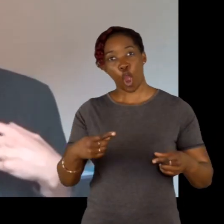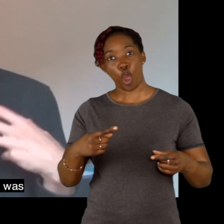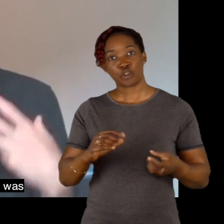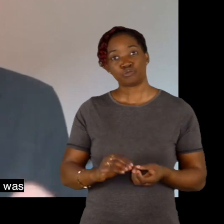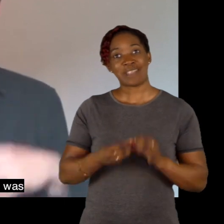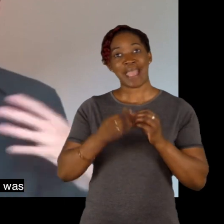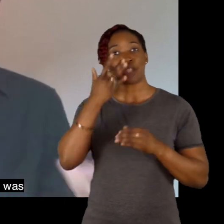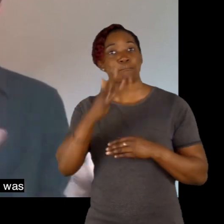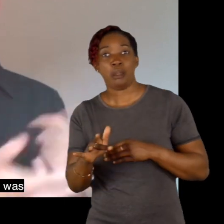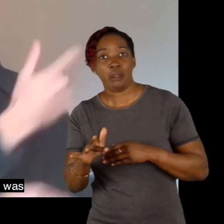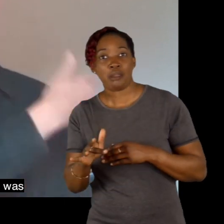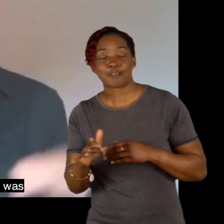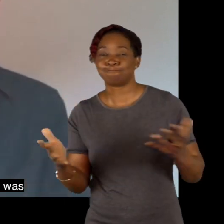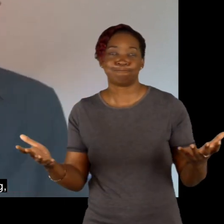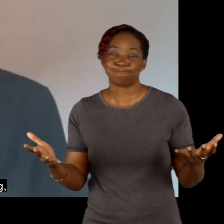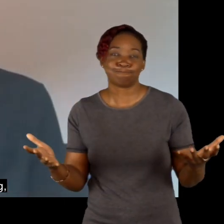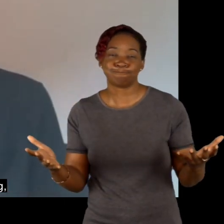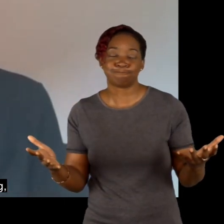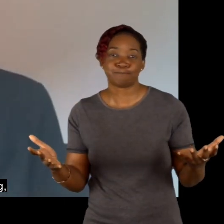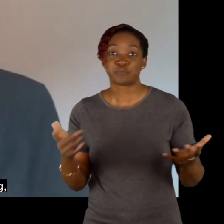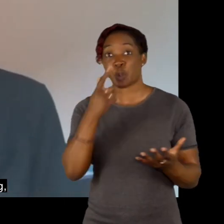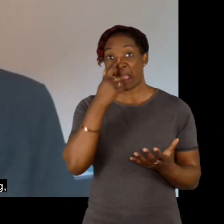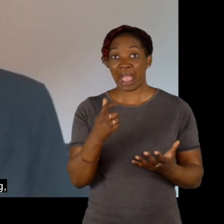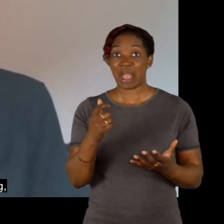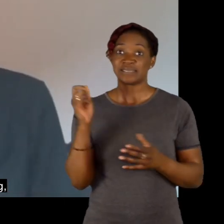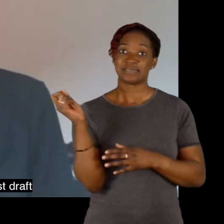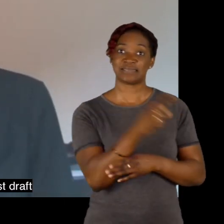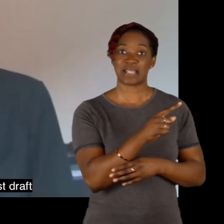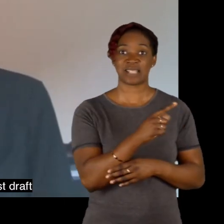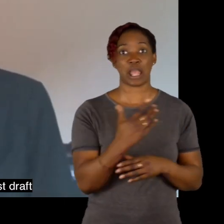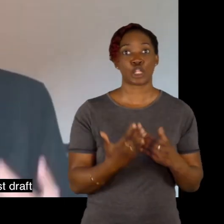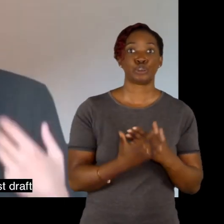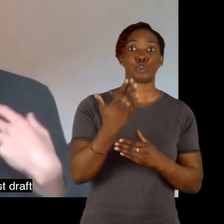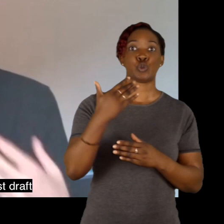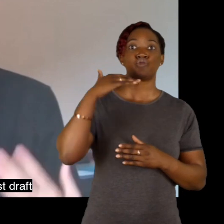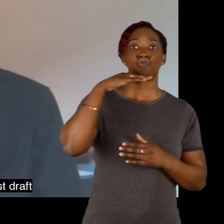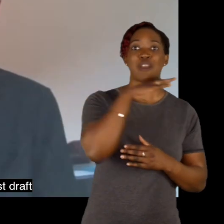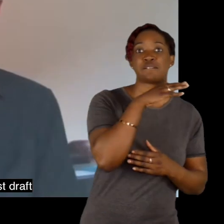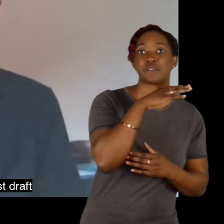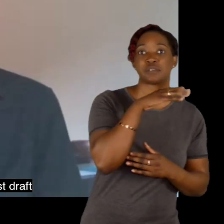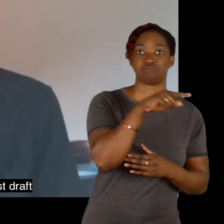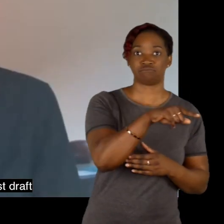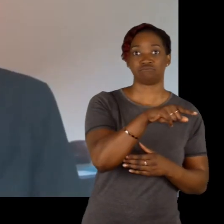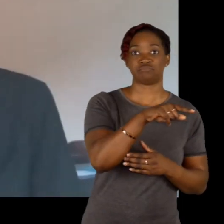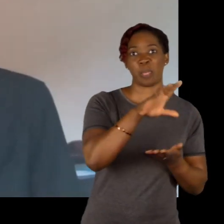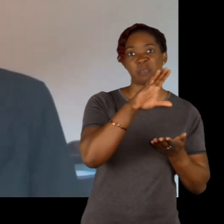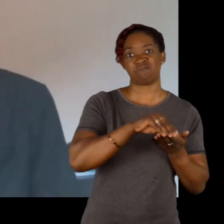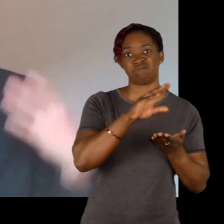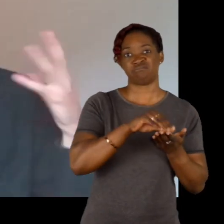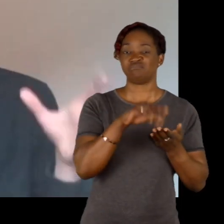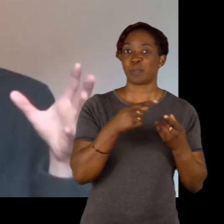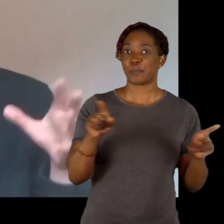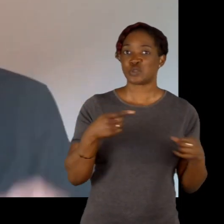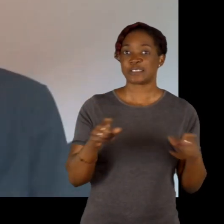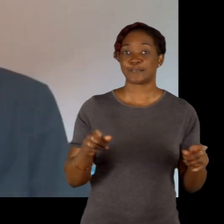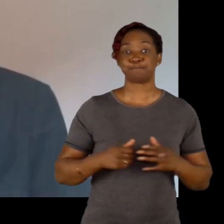not need to produce a mock up as I was with the other way of working. And I can send through my newest draft of